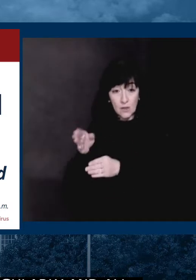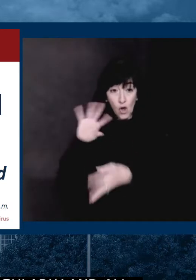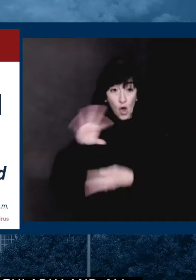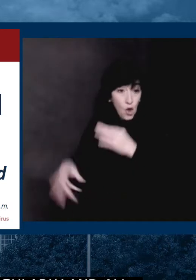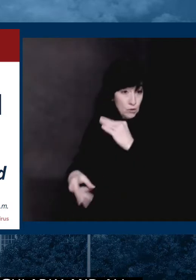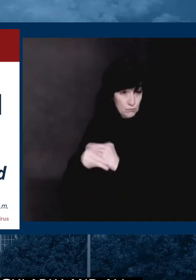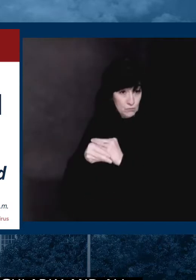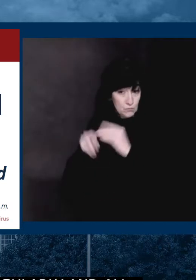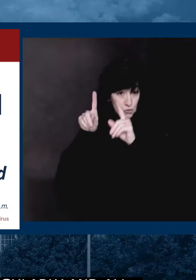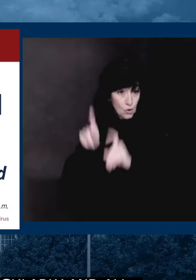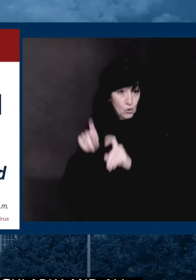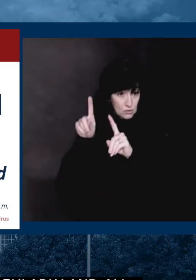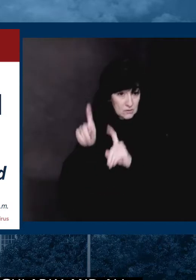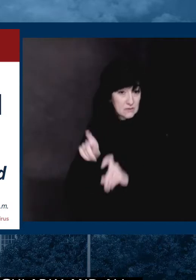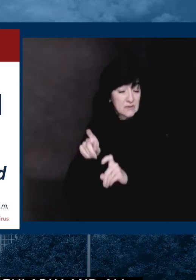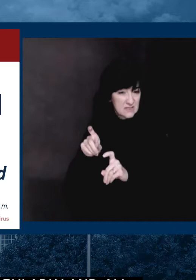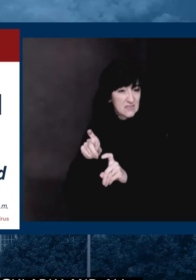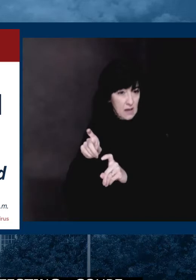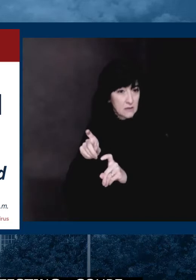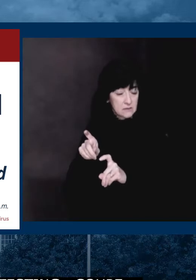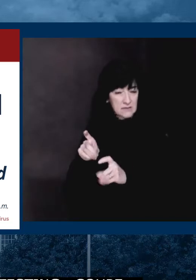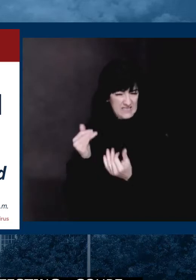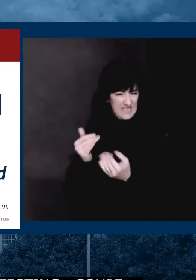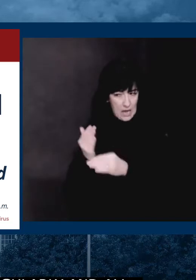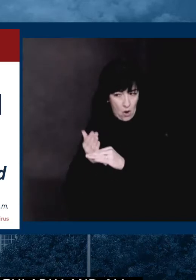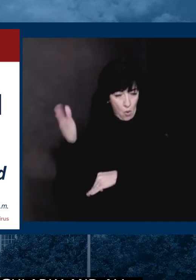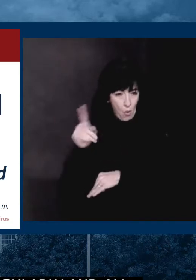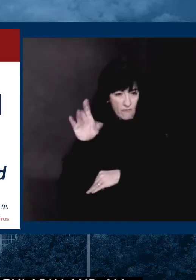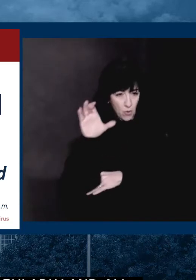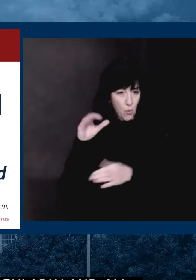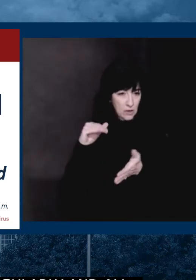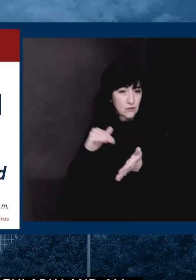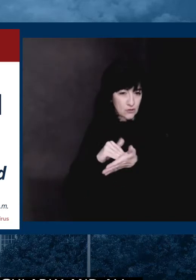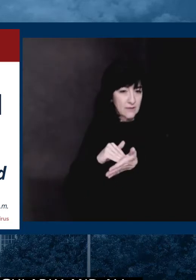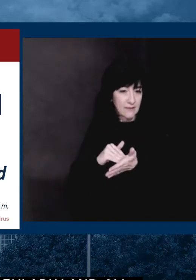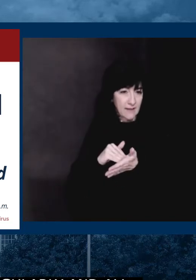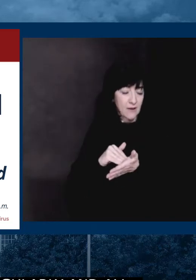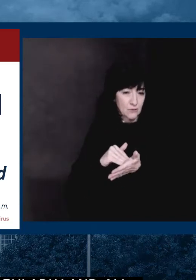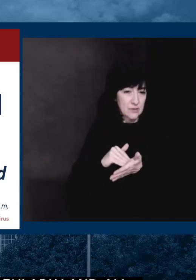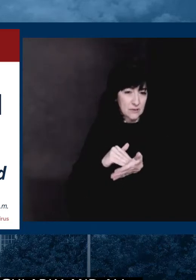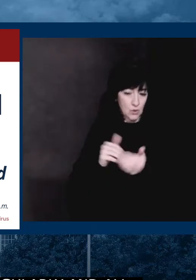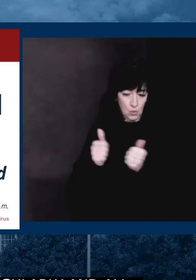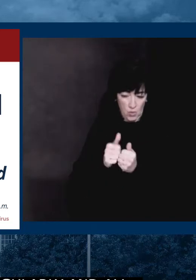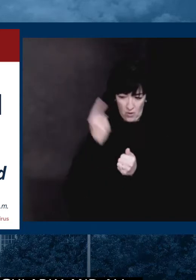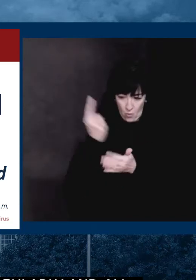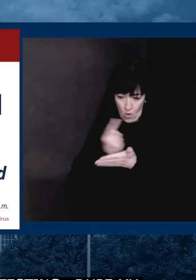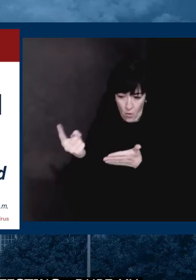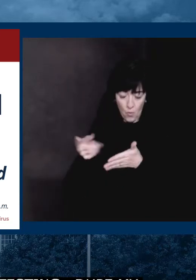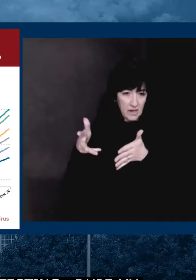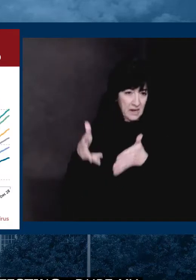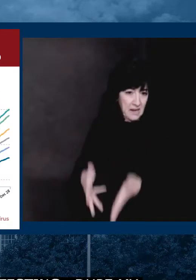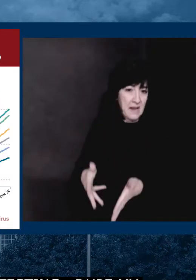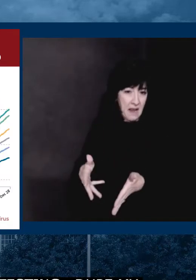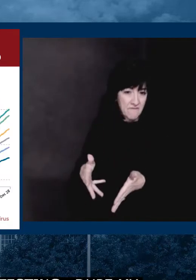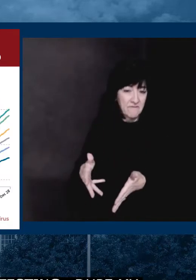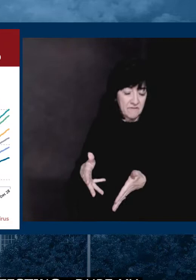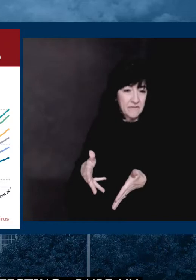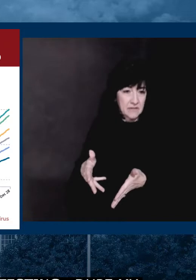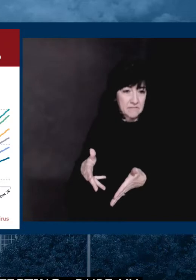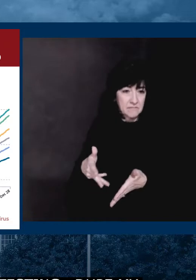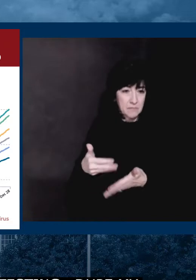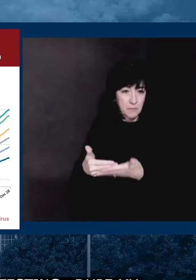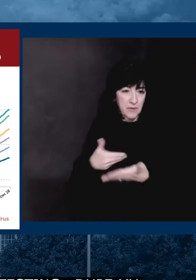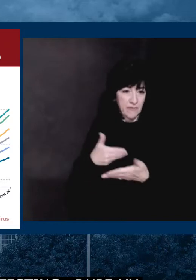over 100,000 tests already with a week to go. Here's the rate of positive cases